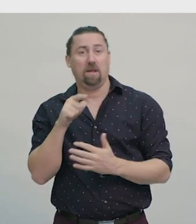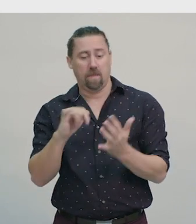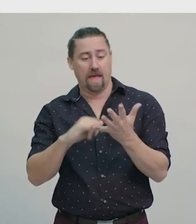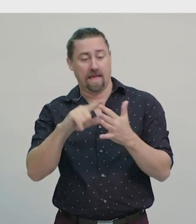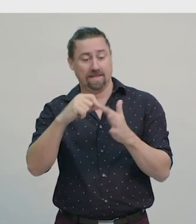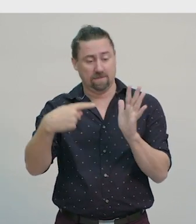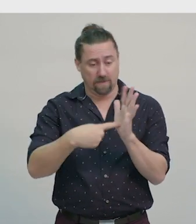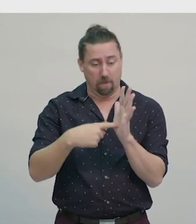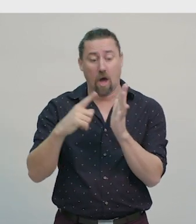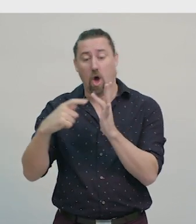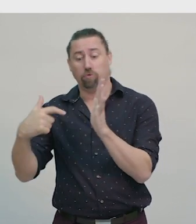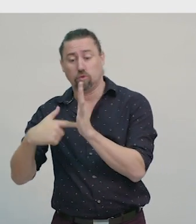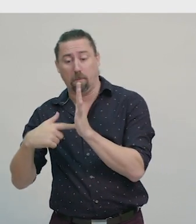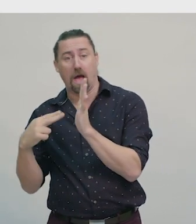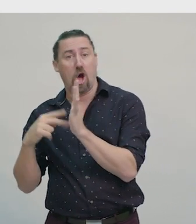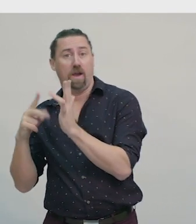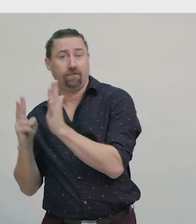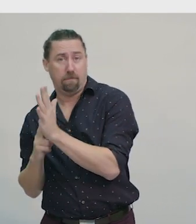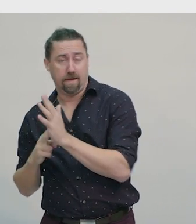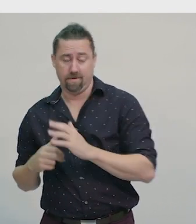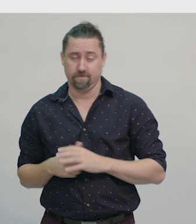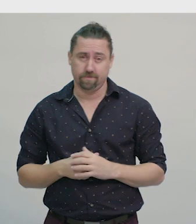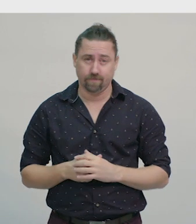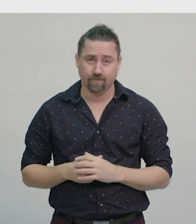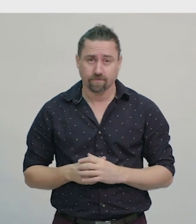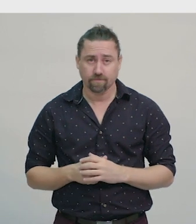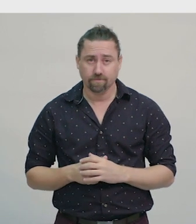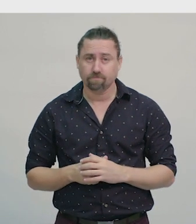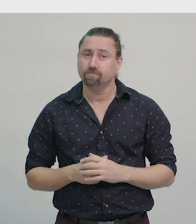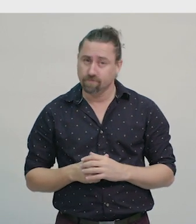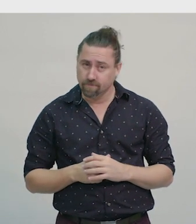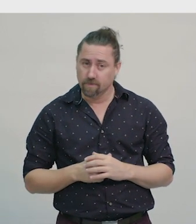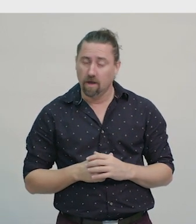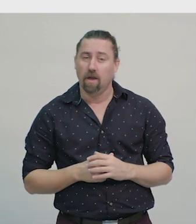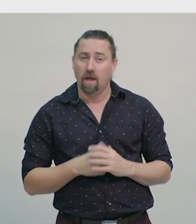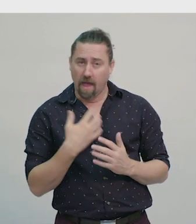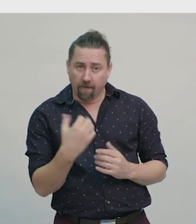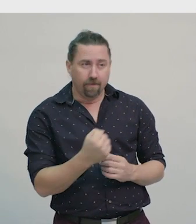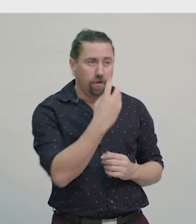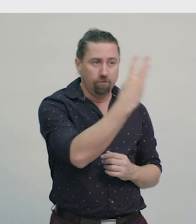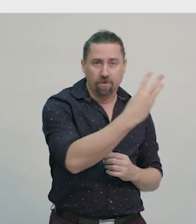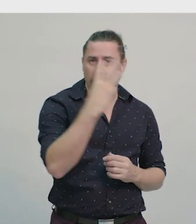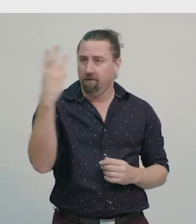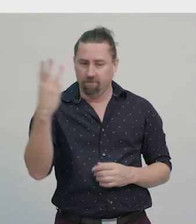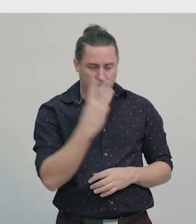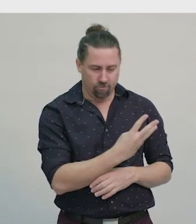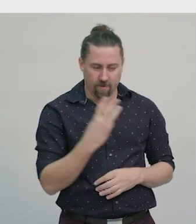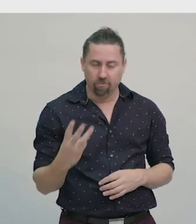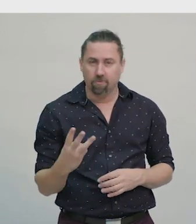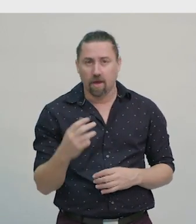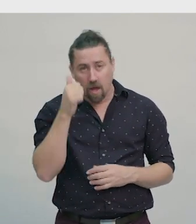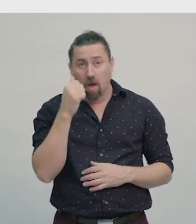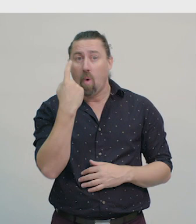September, October and November. Each month belongs to a season. There are 12 months in the